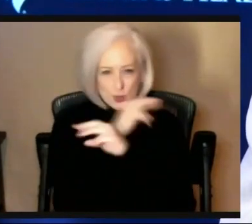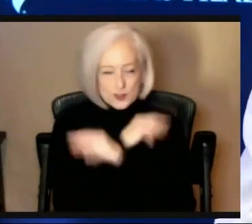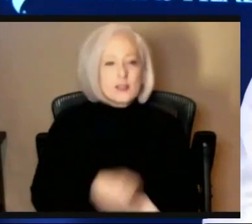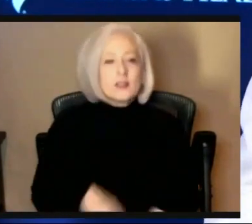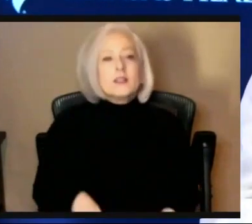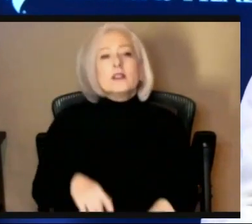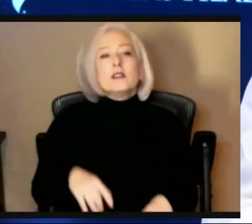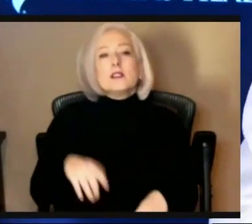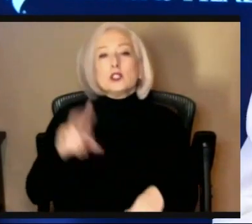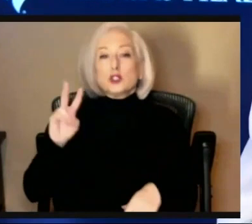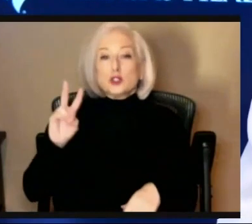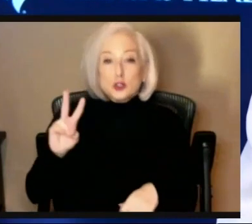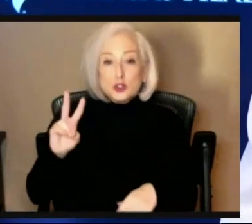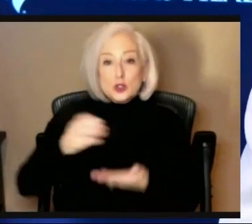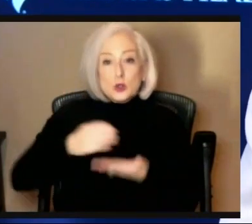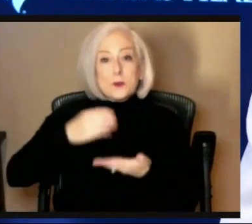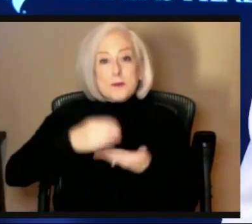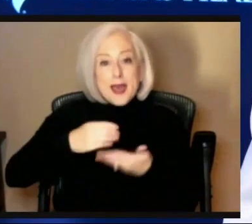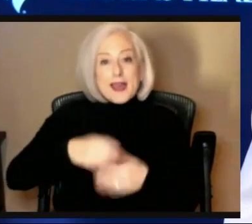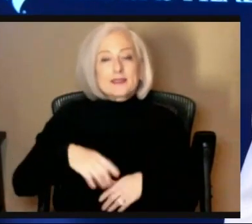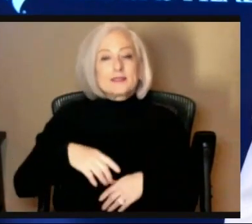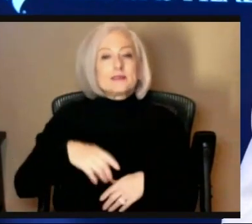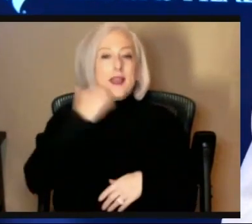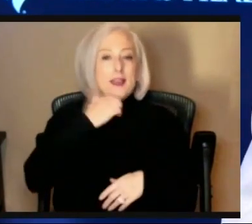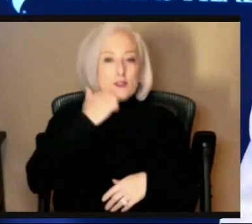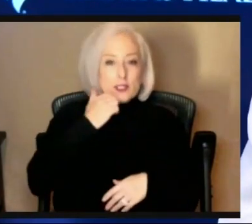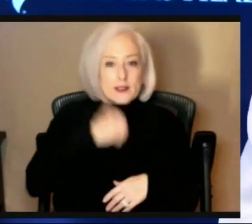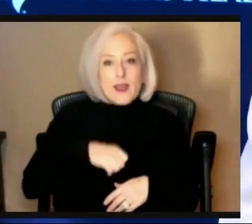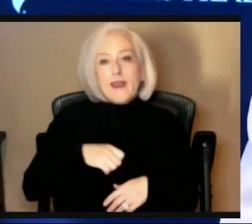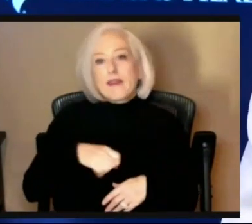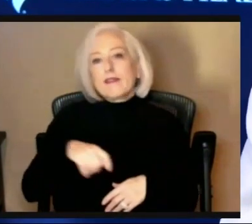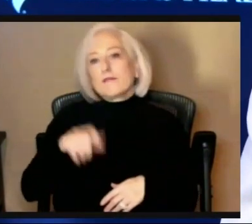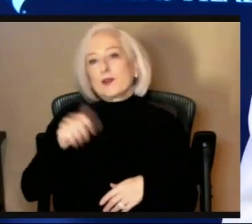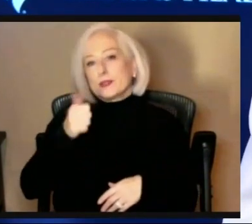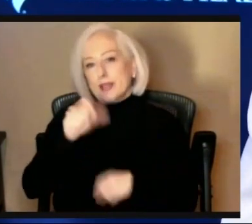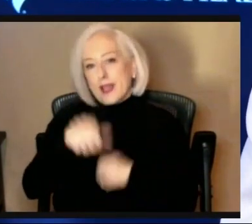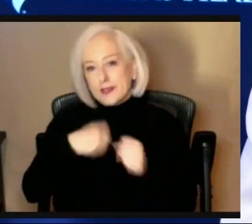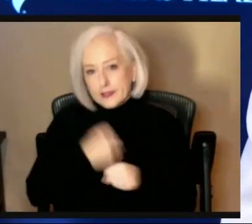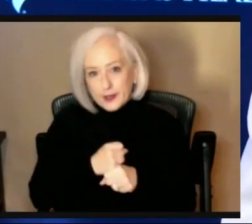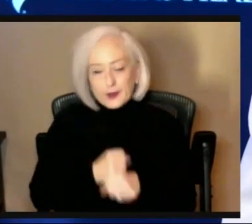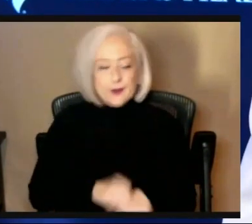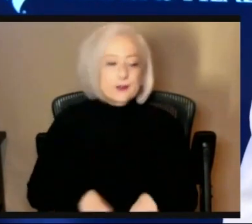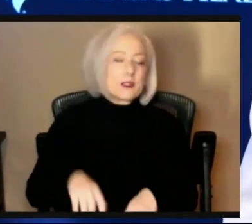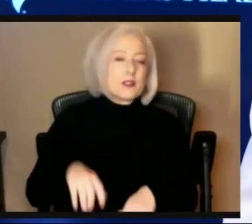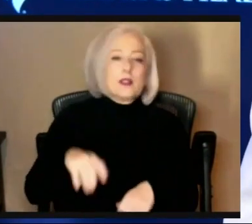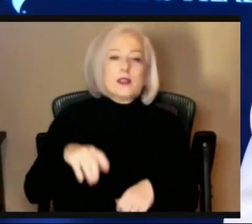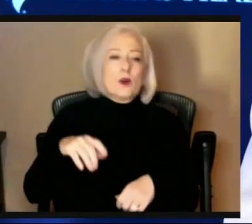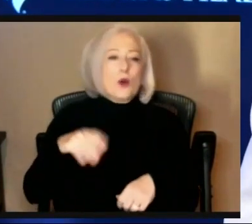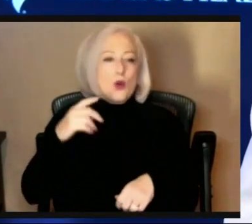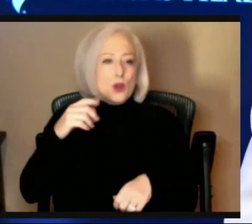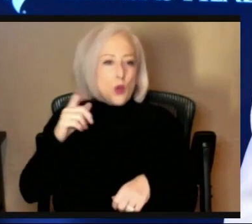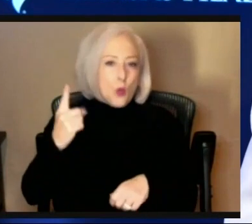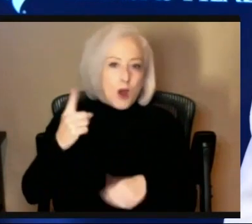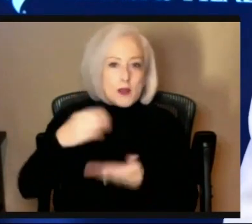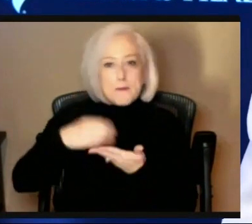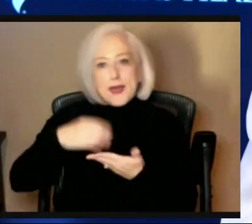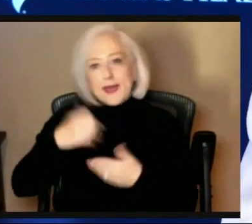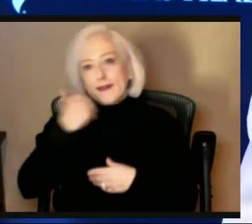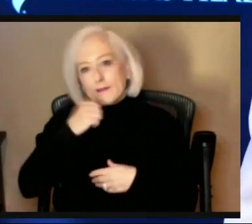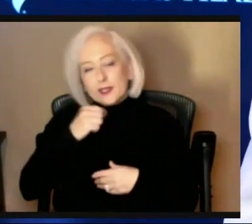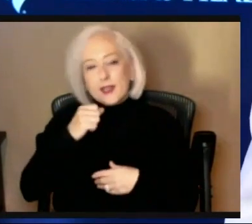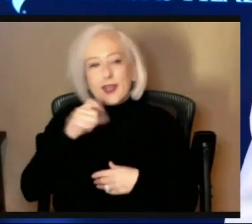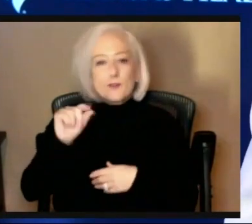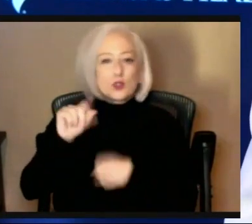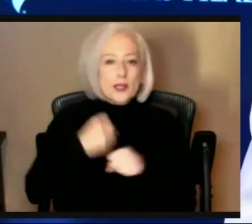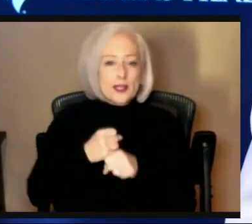years, or half a pack for 10. So your physician has to do the math to make sure you're eligible. And if you have not quit within